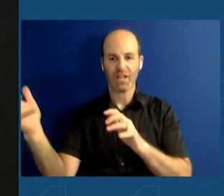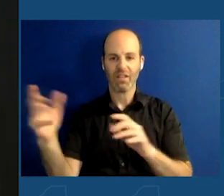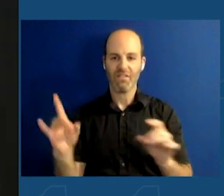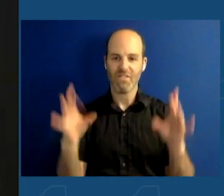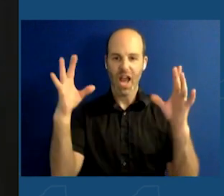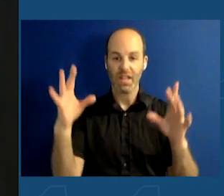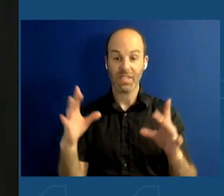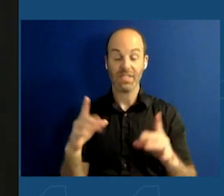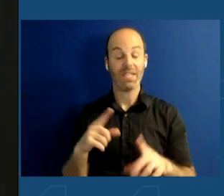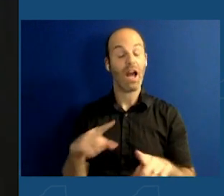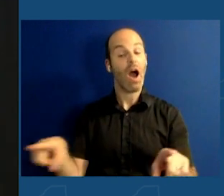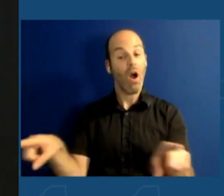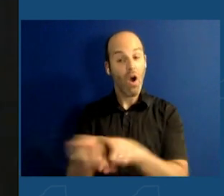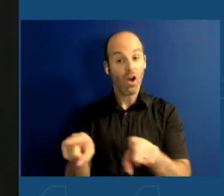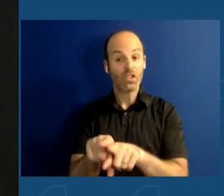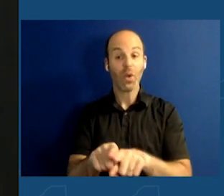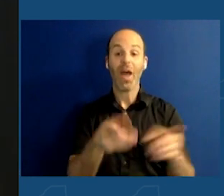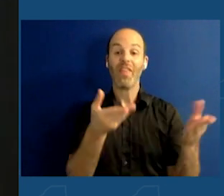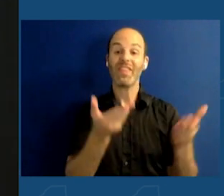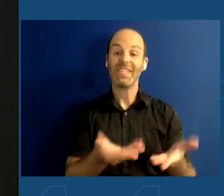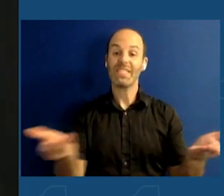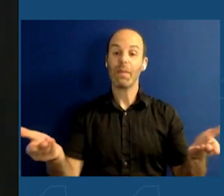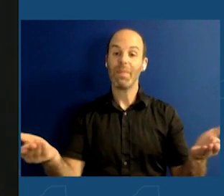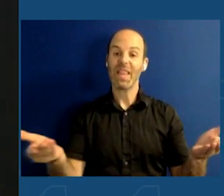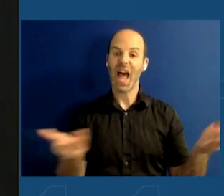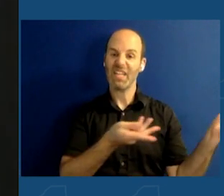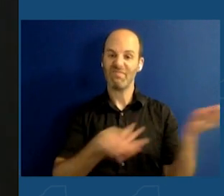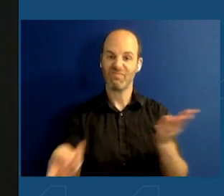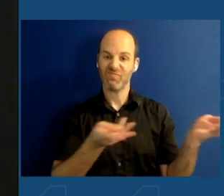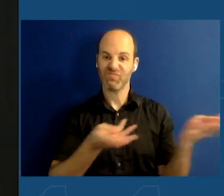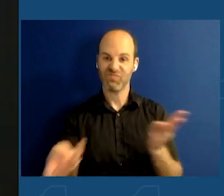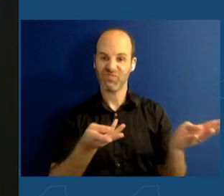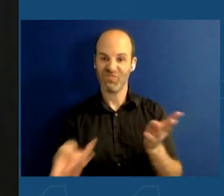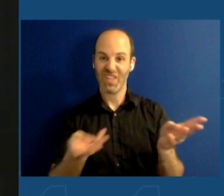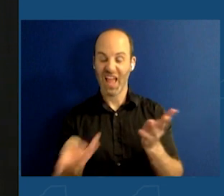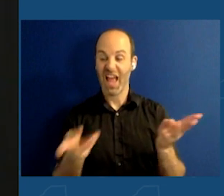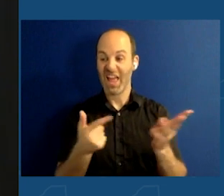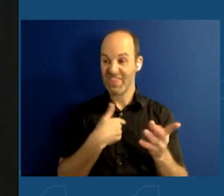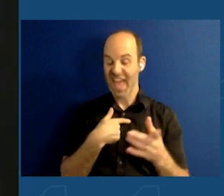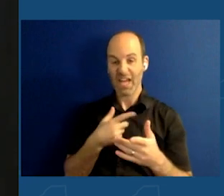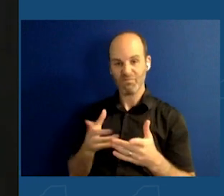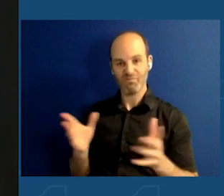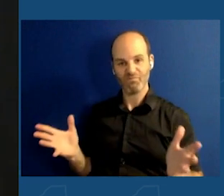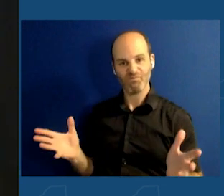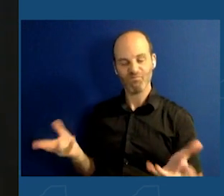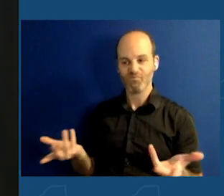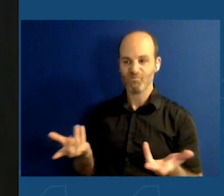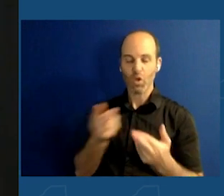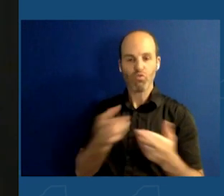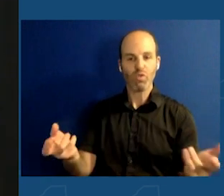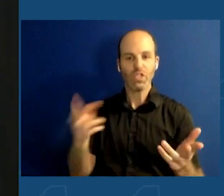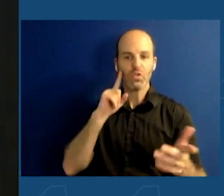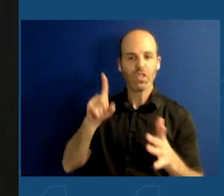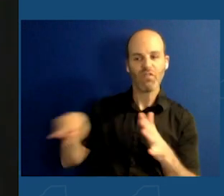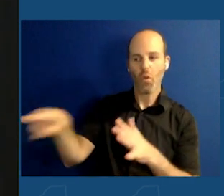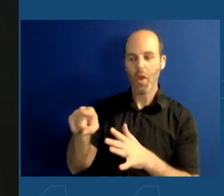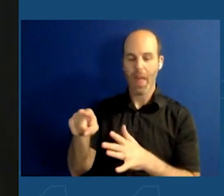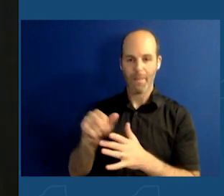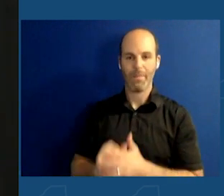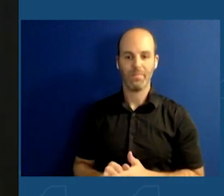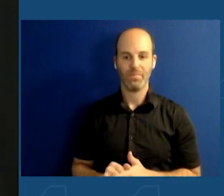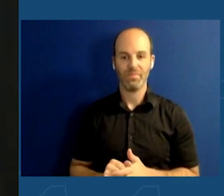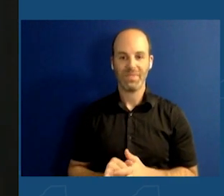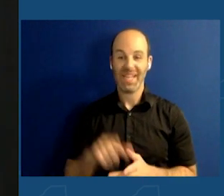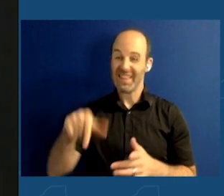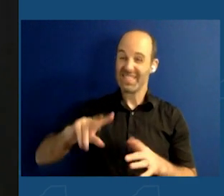the supply networks that fuel that problem. As I said, this is my second trip to New York in my